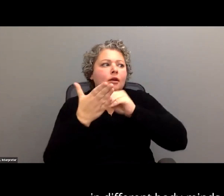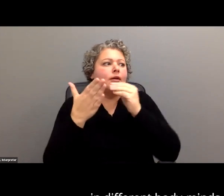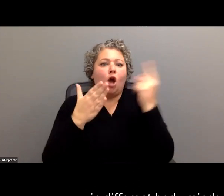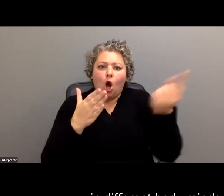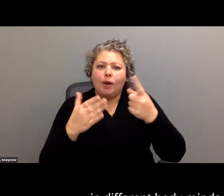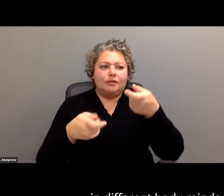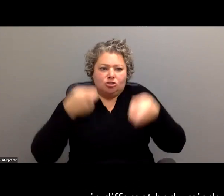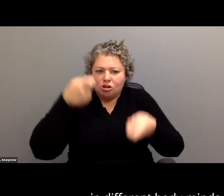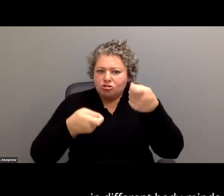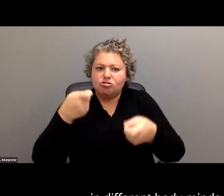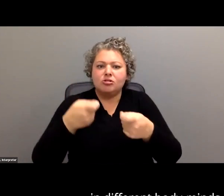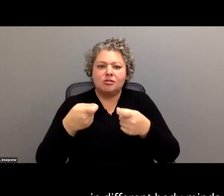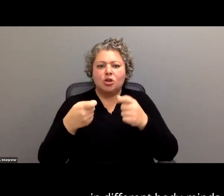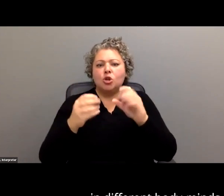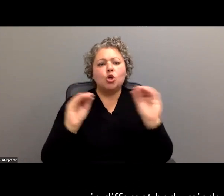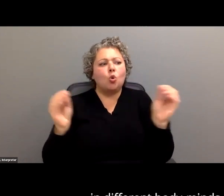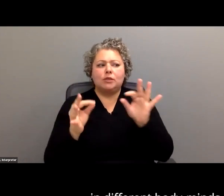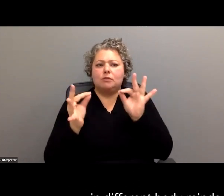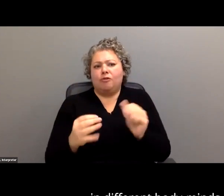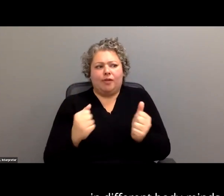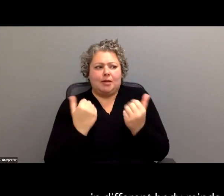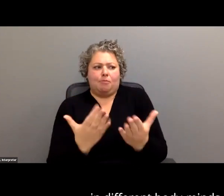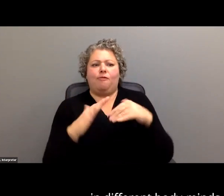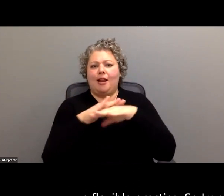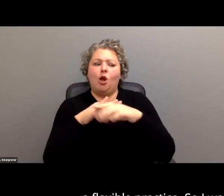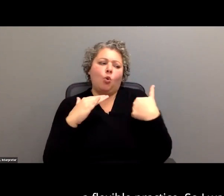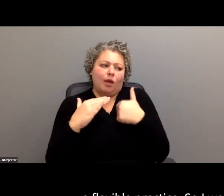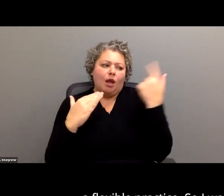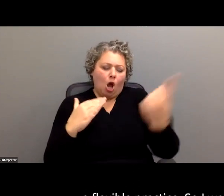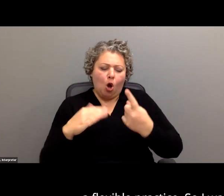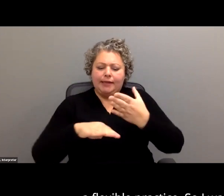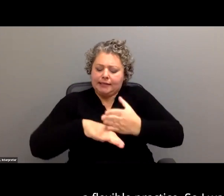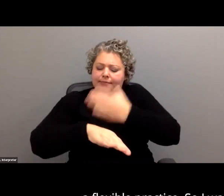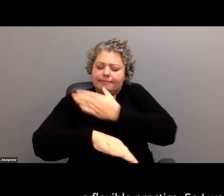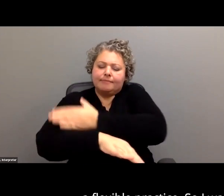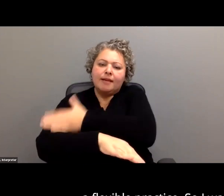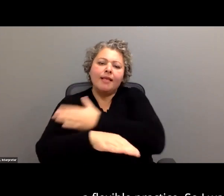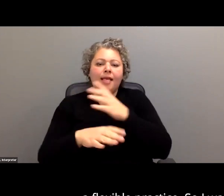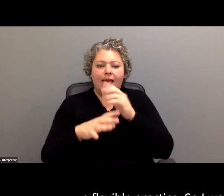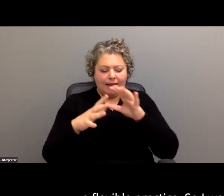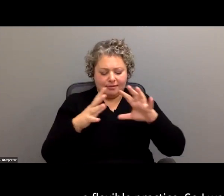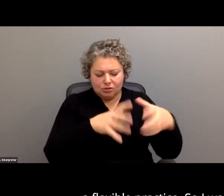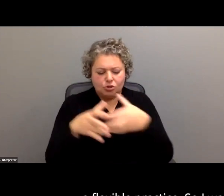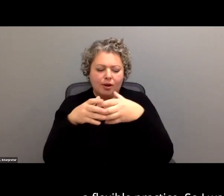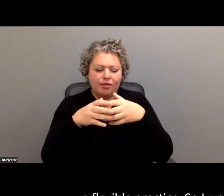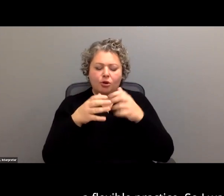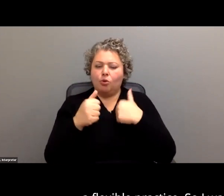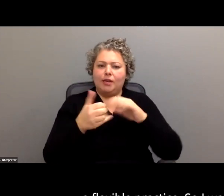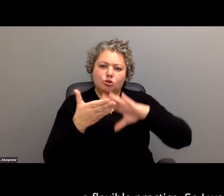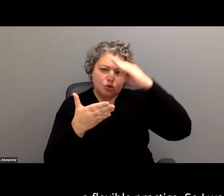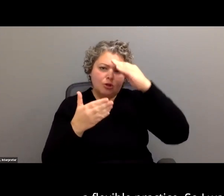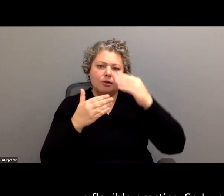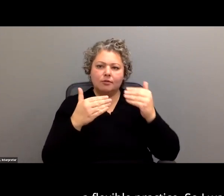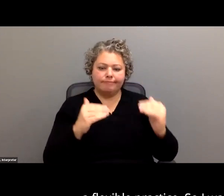access. Everyone is always learning, and it is a collective and a flexible practice. So I want to move